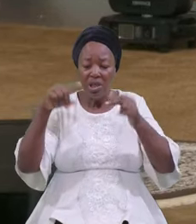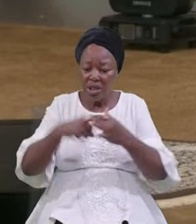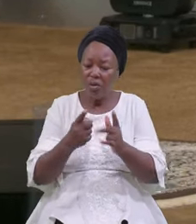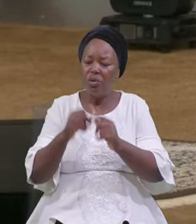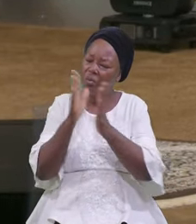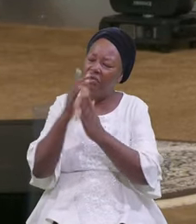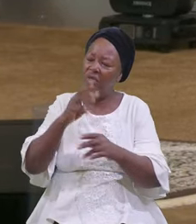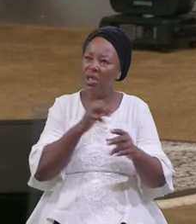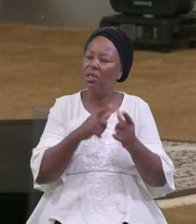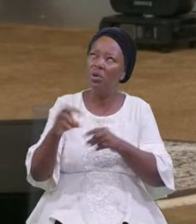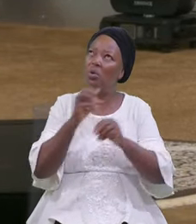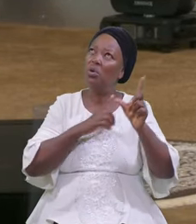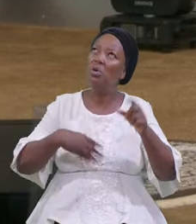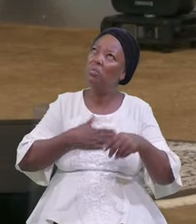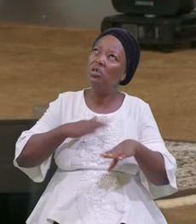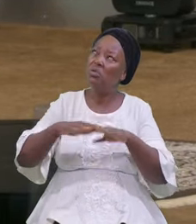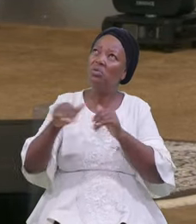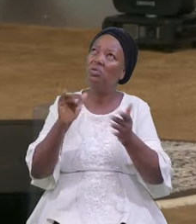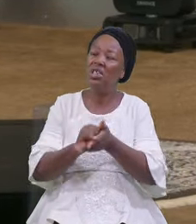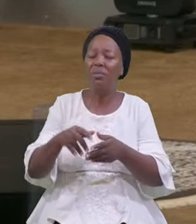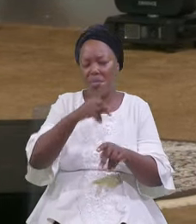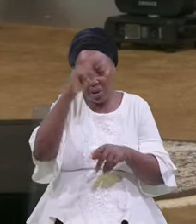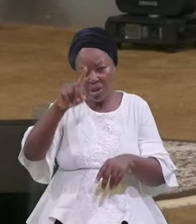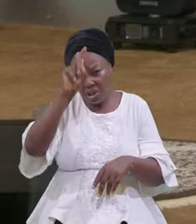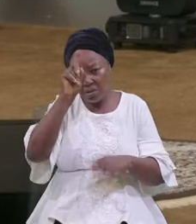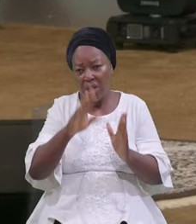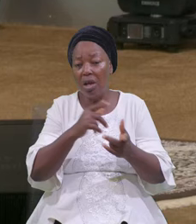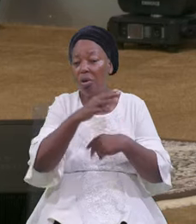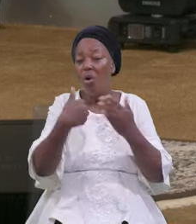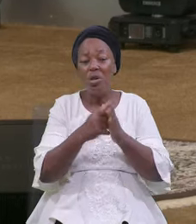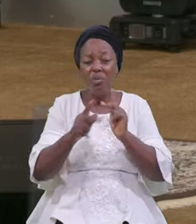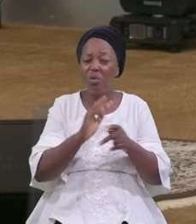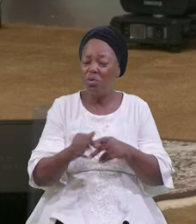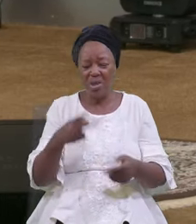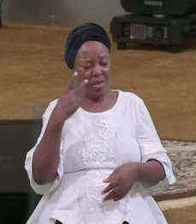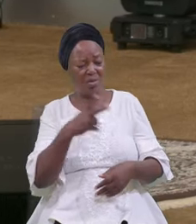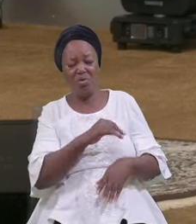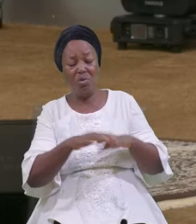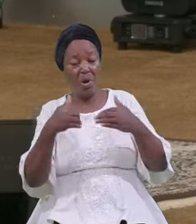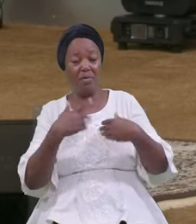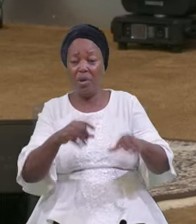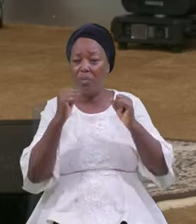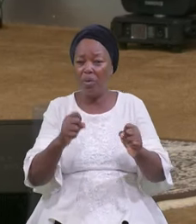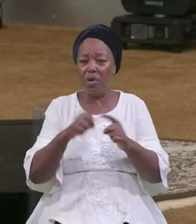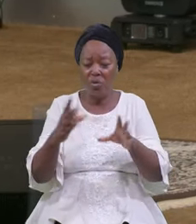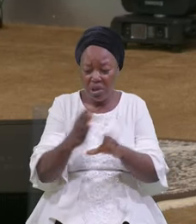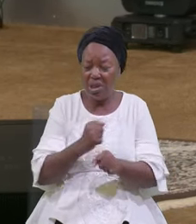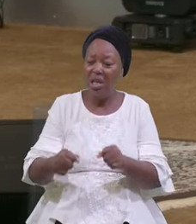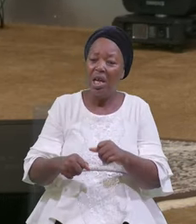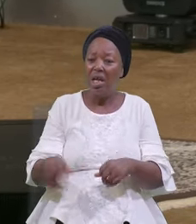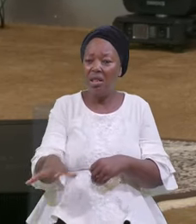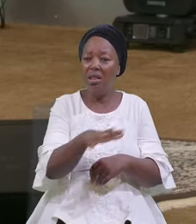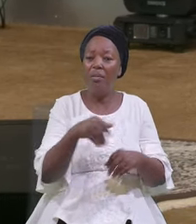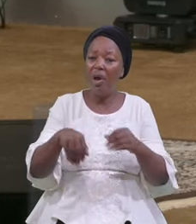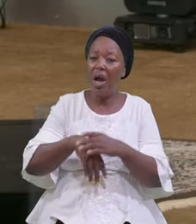oh Lord, don't do that. The Egyptians and the Gentiles will think you don't have the power to take them to the land.